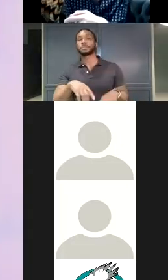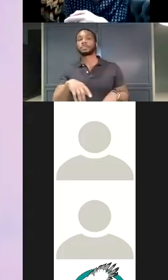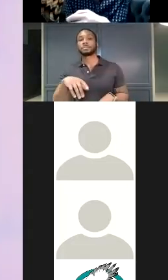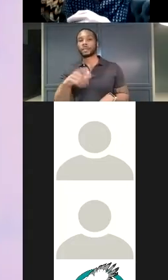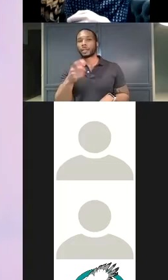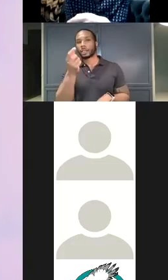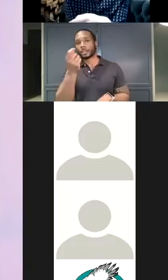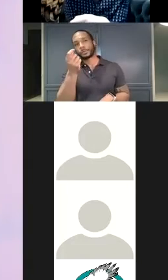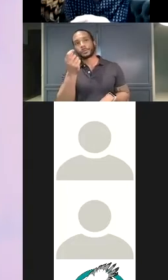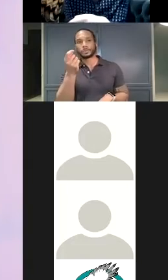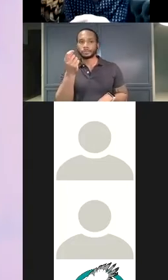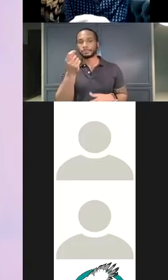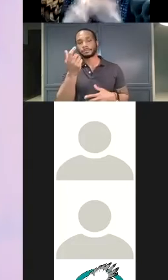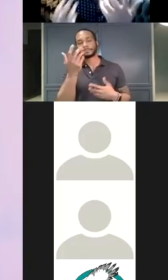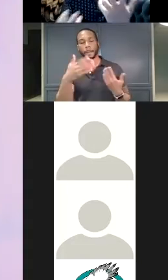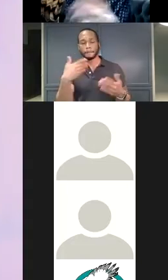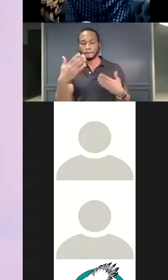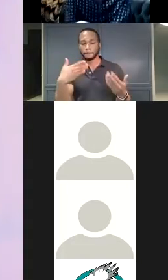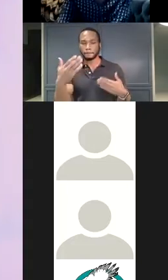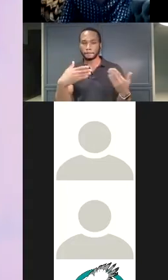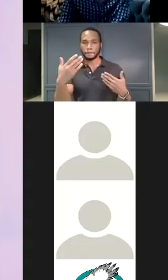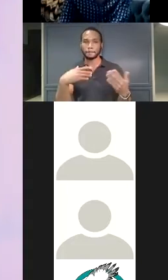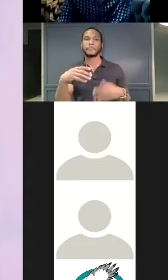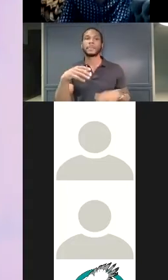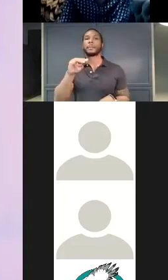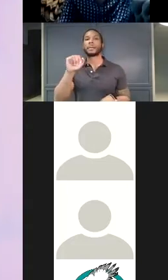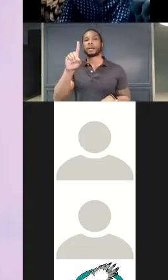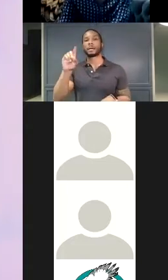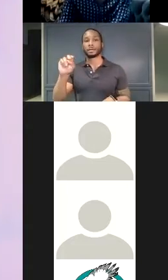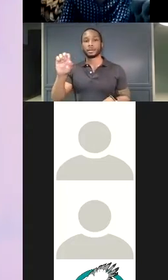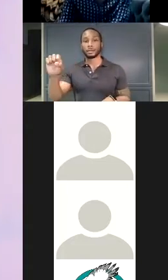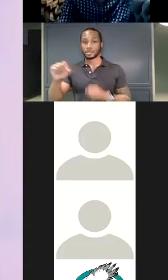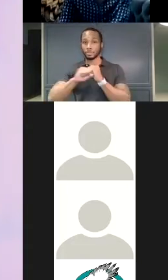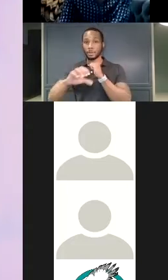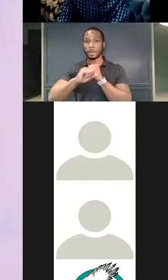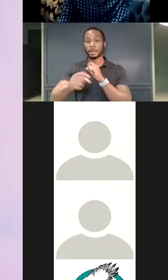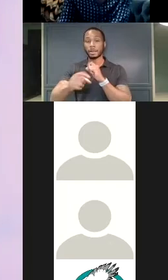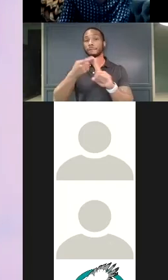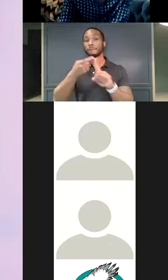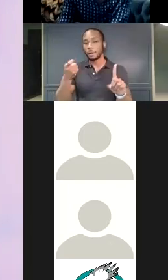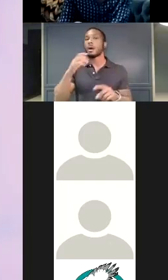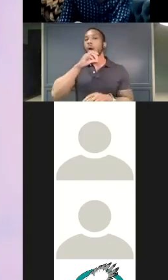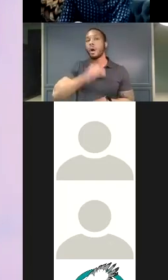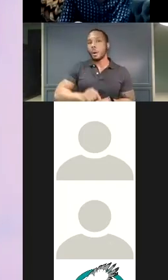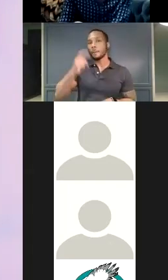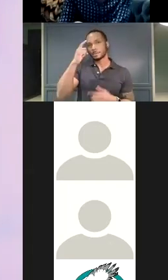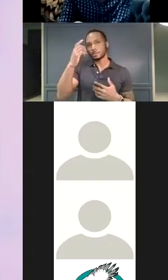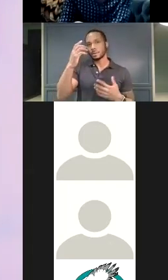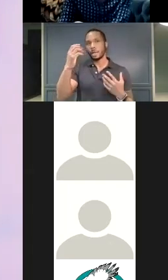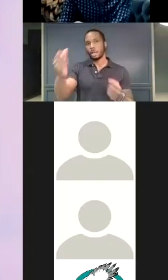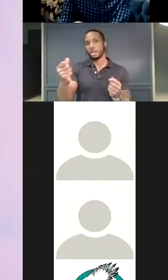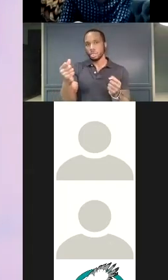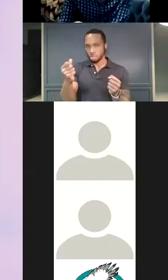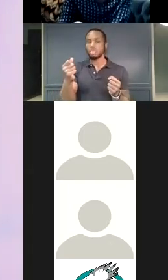little bit of madness propaganda from this old mental health, like radical mental health collective